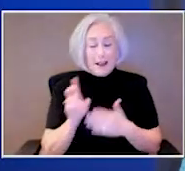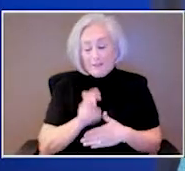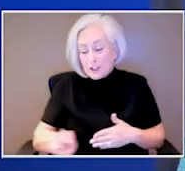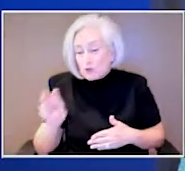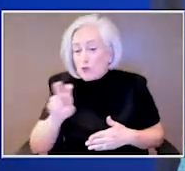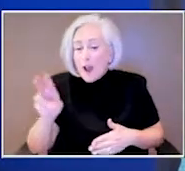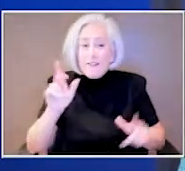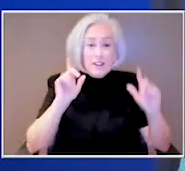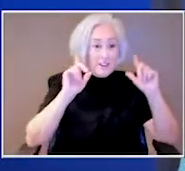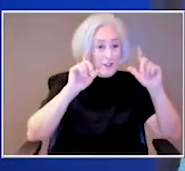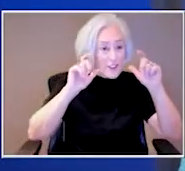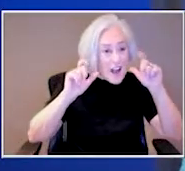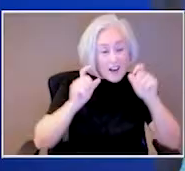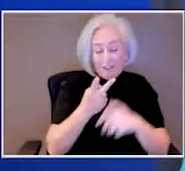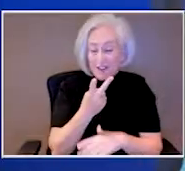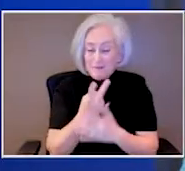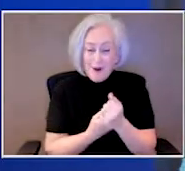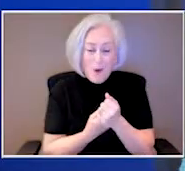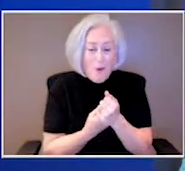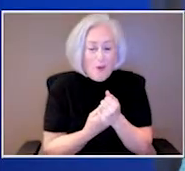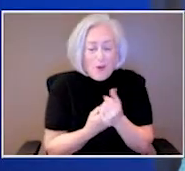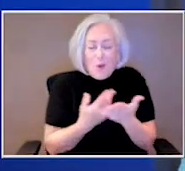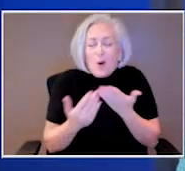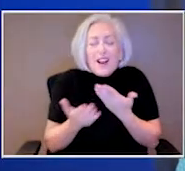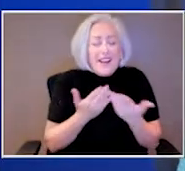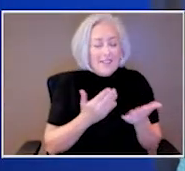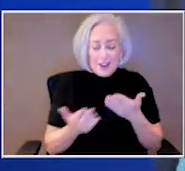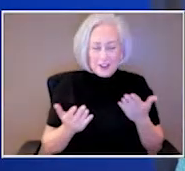or whatever it might be. But